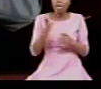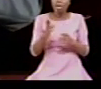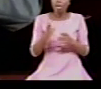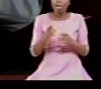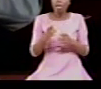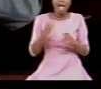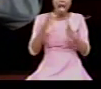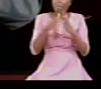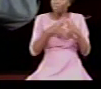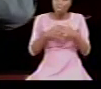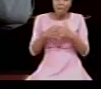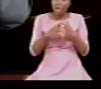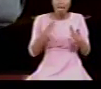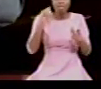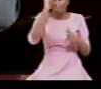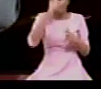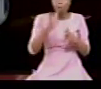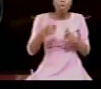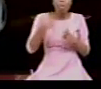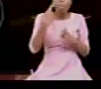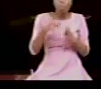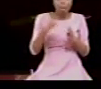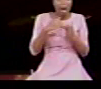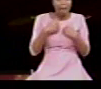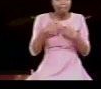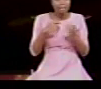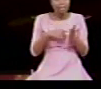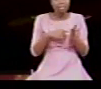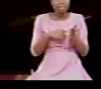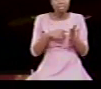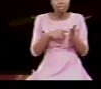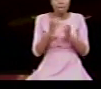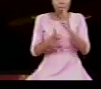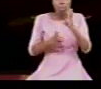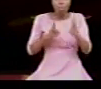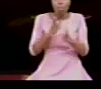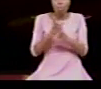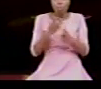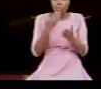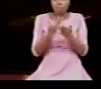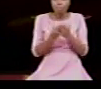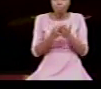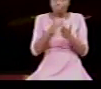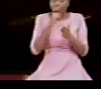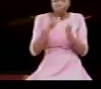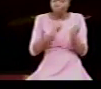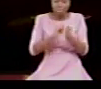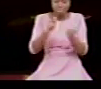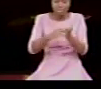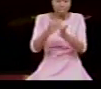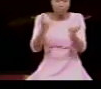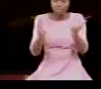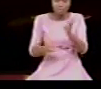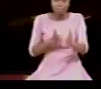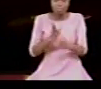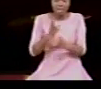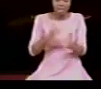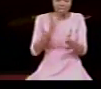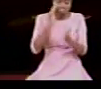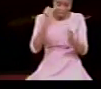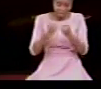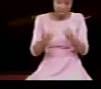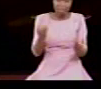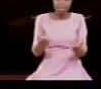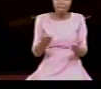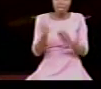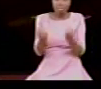you in America? Whoso have this was, this was good. It doesn't pass this world. It ends in this world. Your car ends